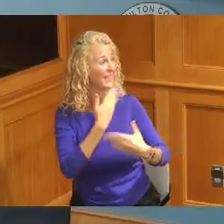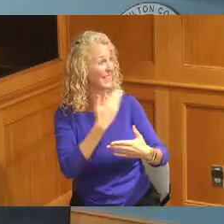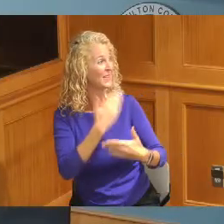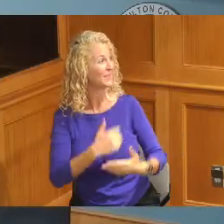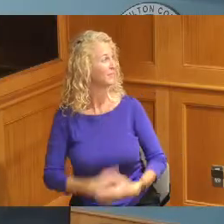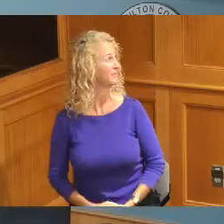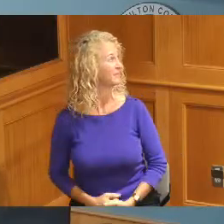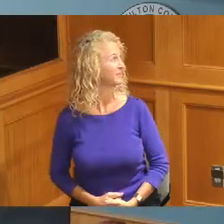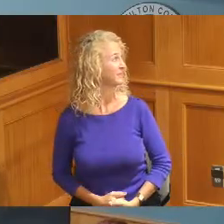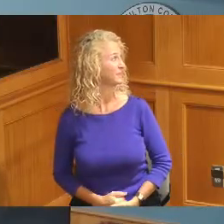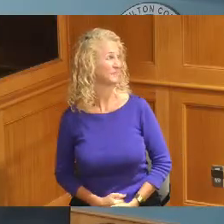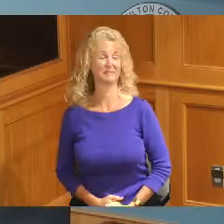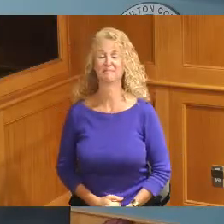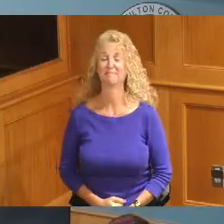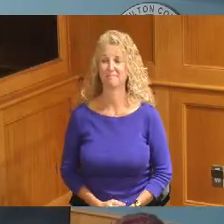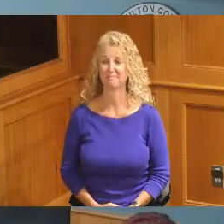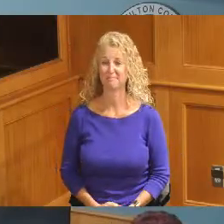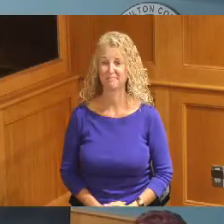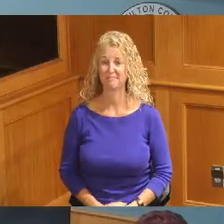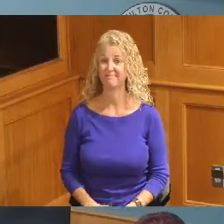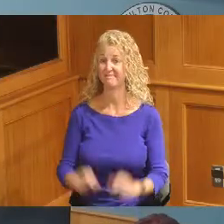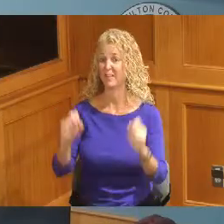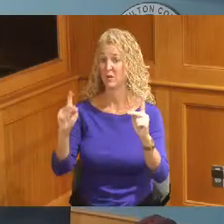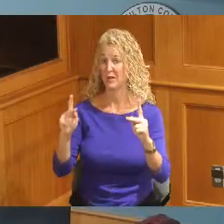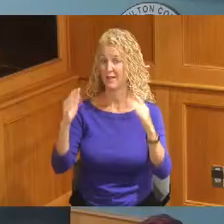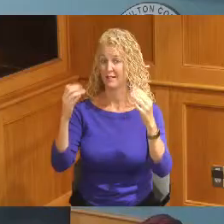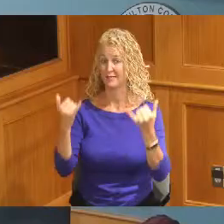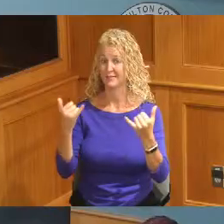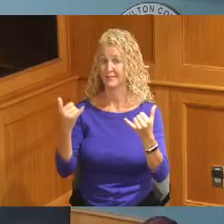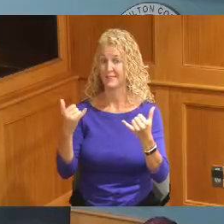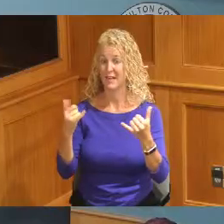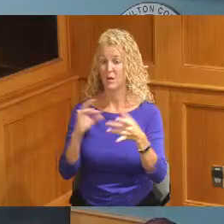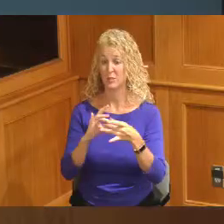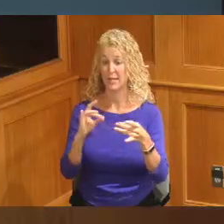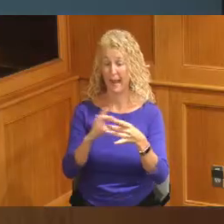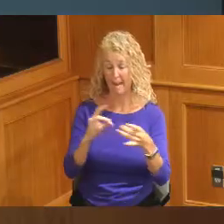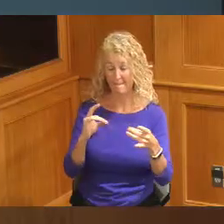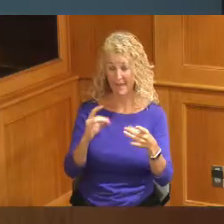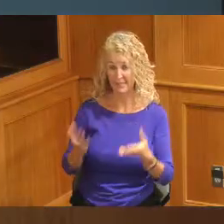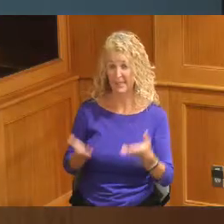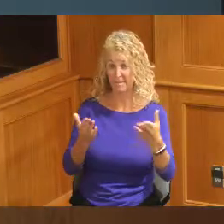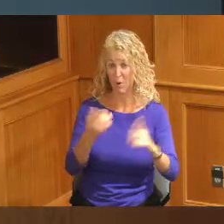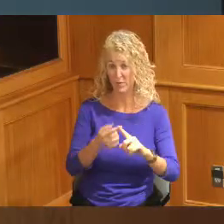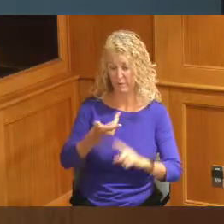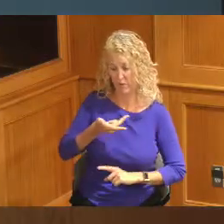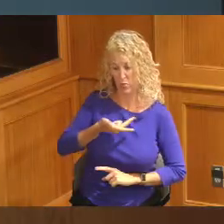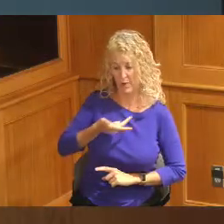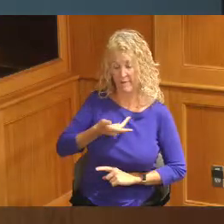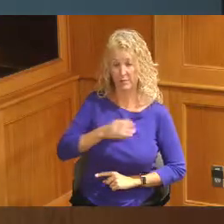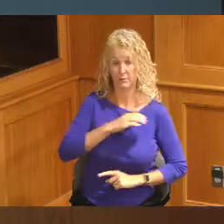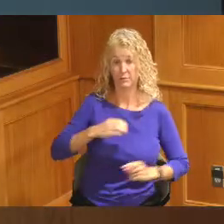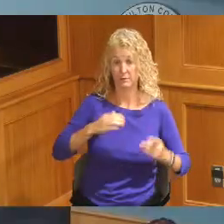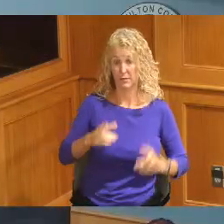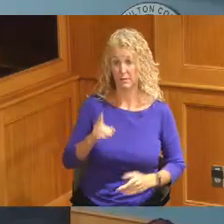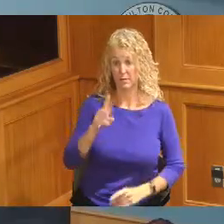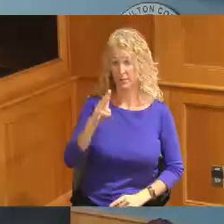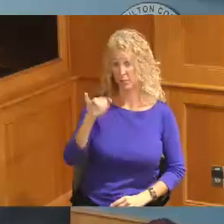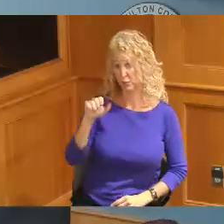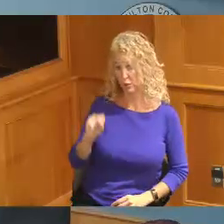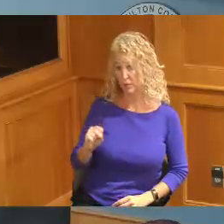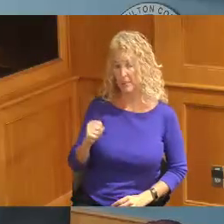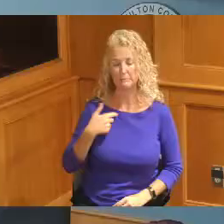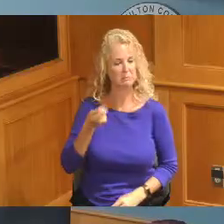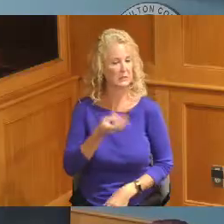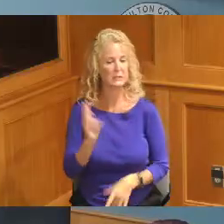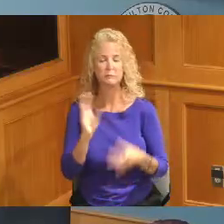Thank you. All right, let's move into comments and motions of the commissioners. Commissioner Summer Odumas. Thank you. Just a